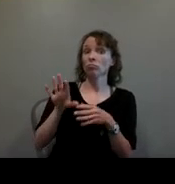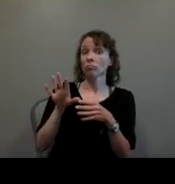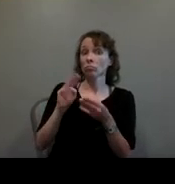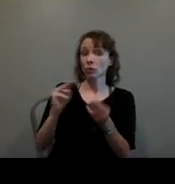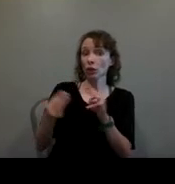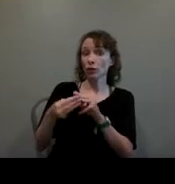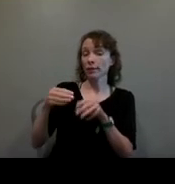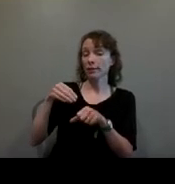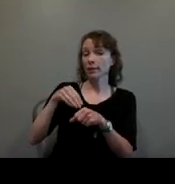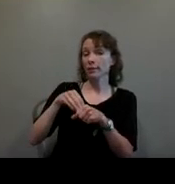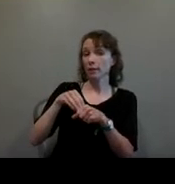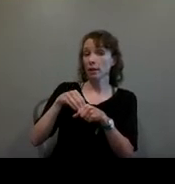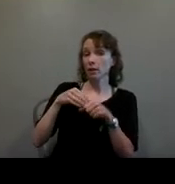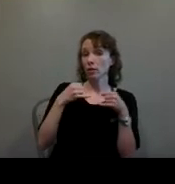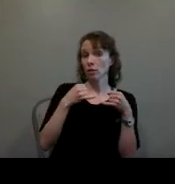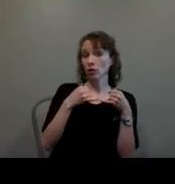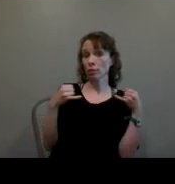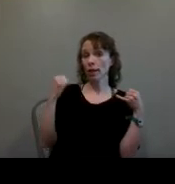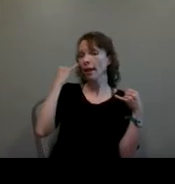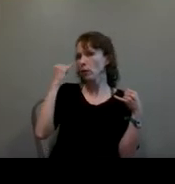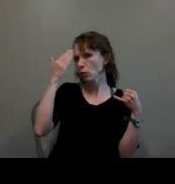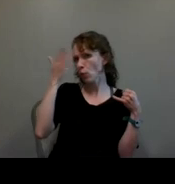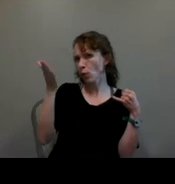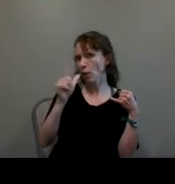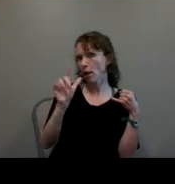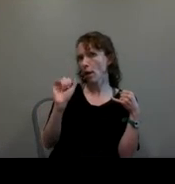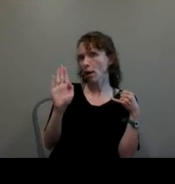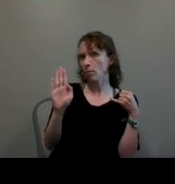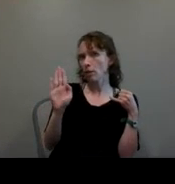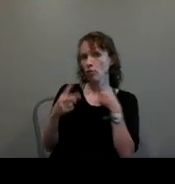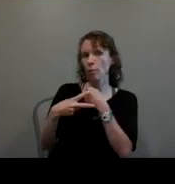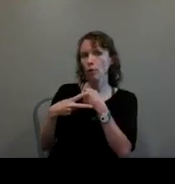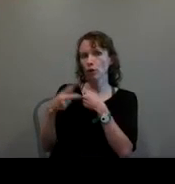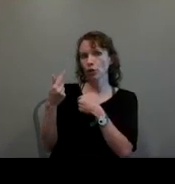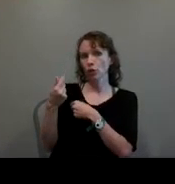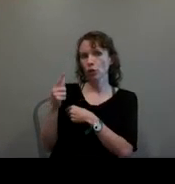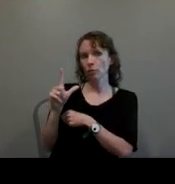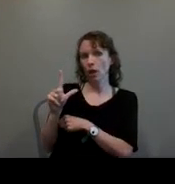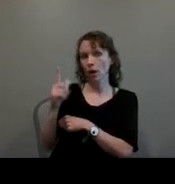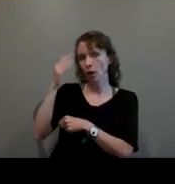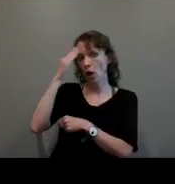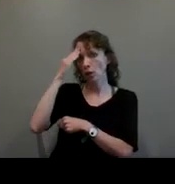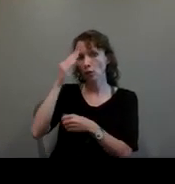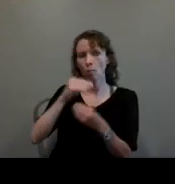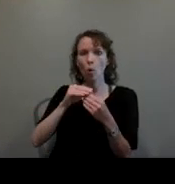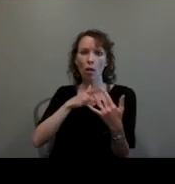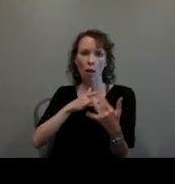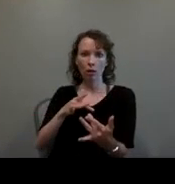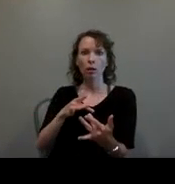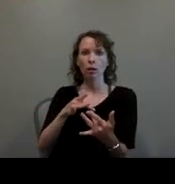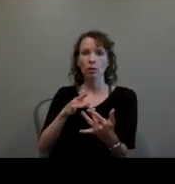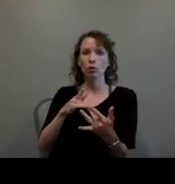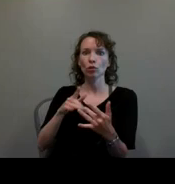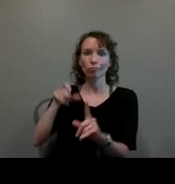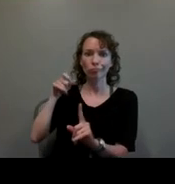having AB repertoire germline knowledge, is it then more likely to introduce immunogenicity issues? I guess if you don't have the data, you can